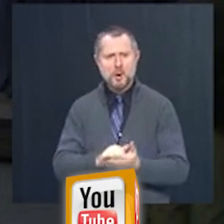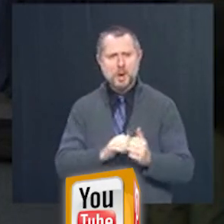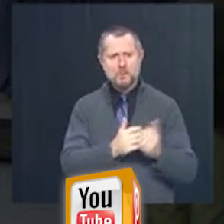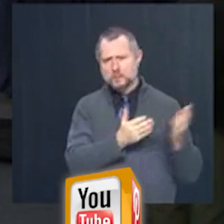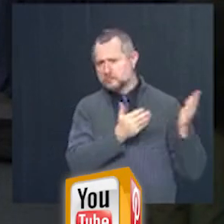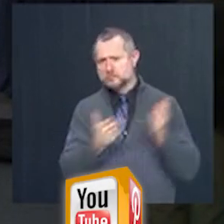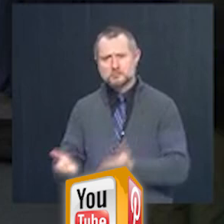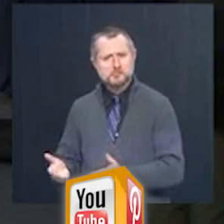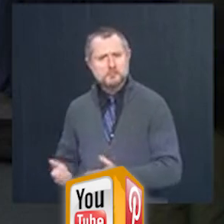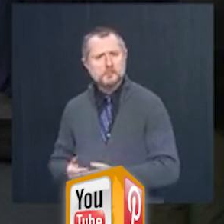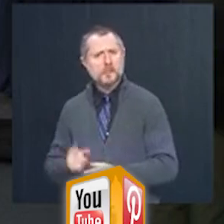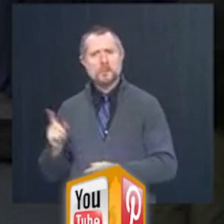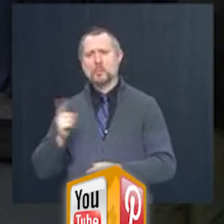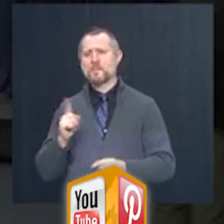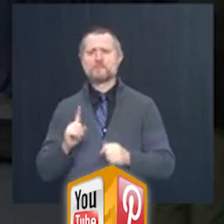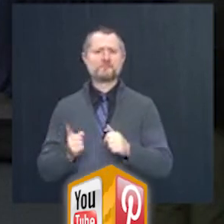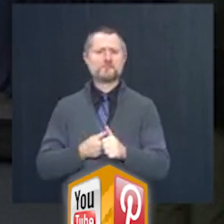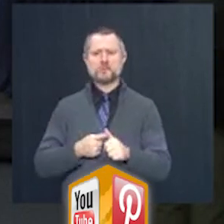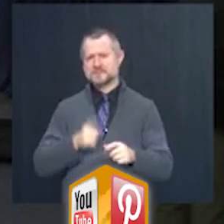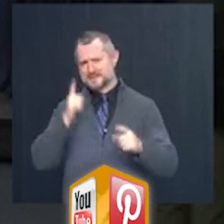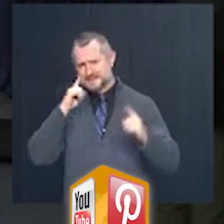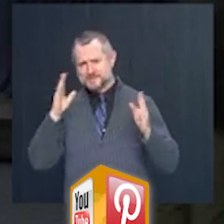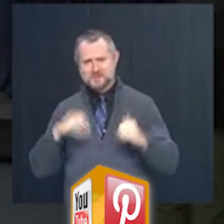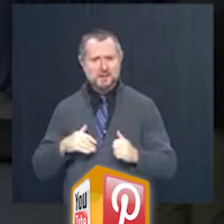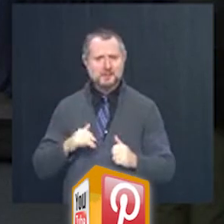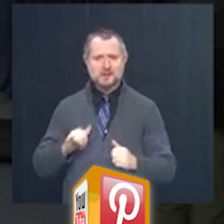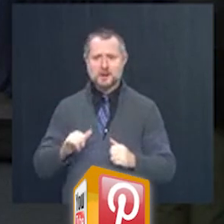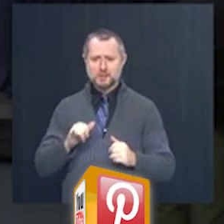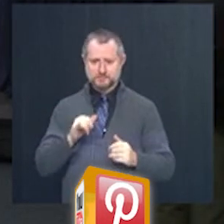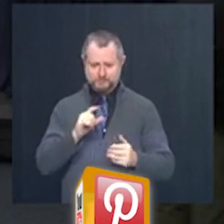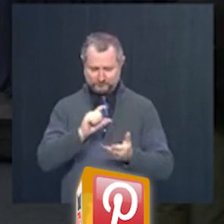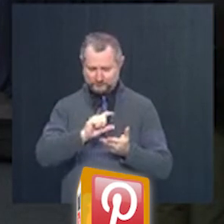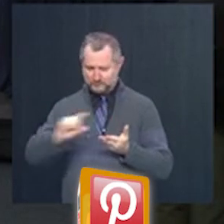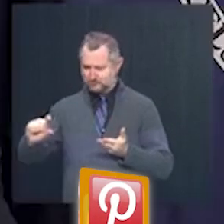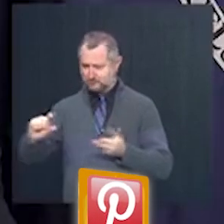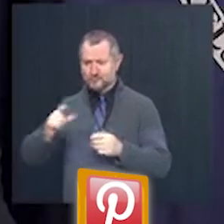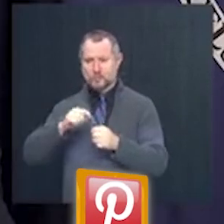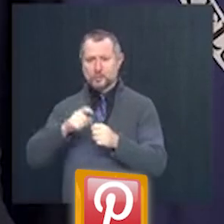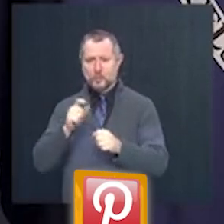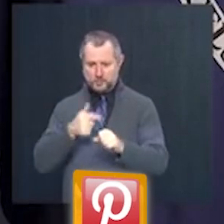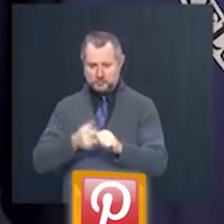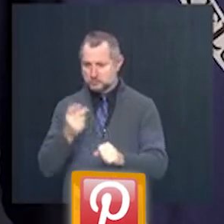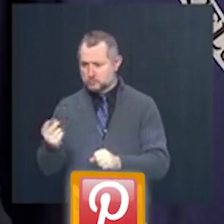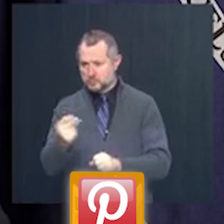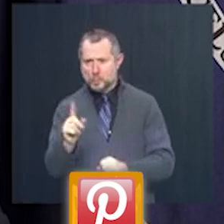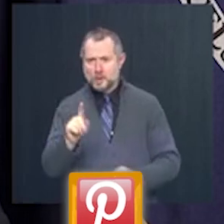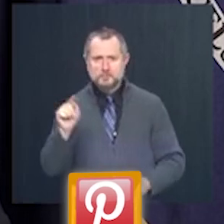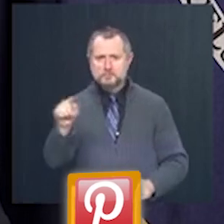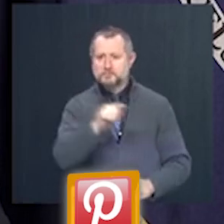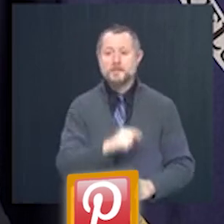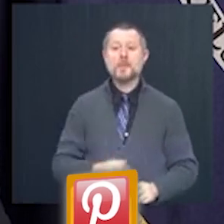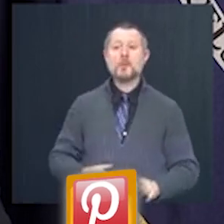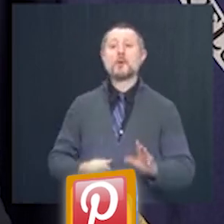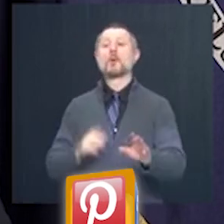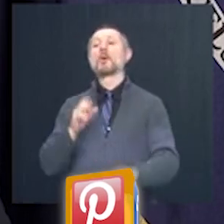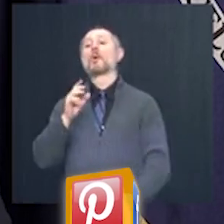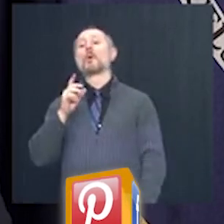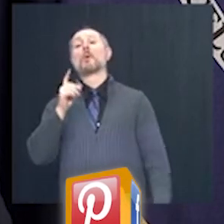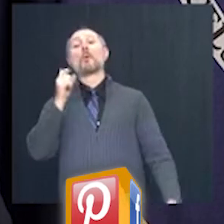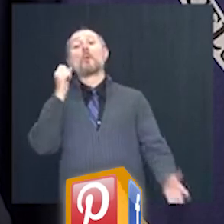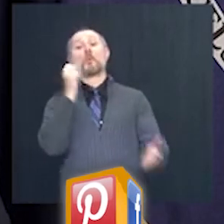you first anticipate those vials arriving on Monday or Tuesday? It gets approved by